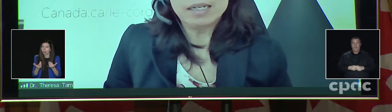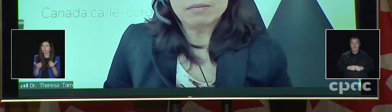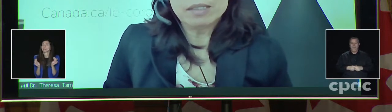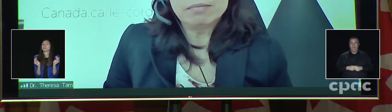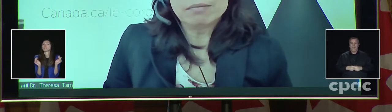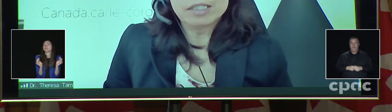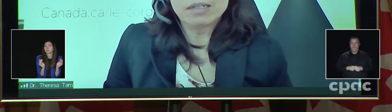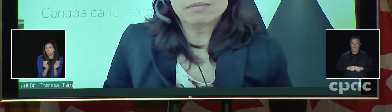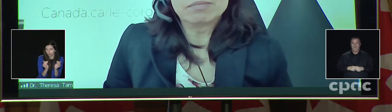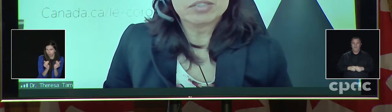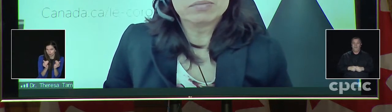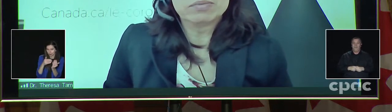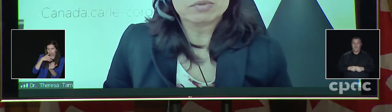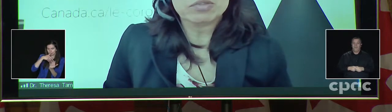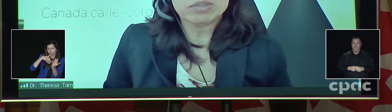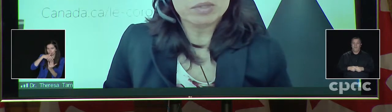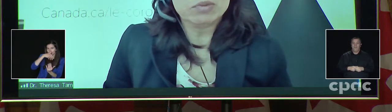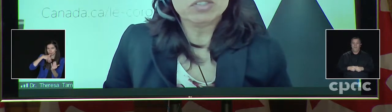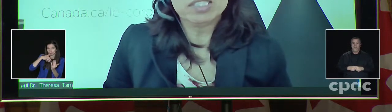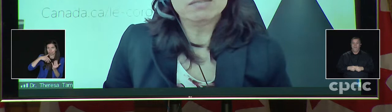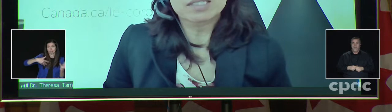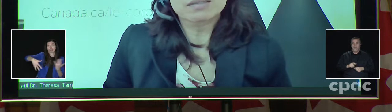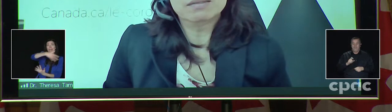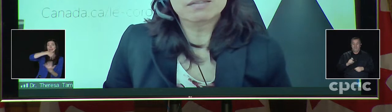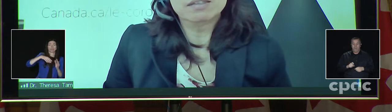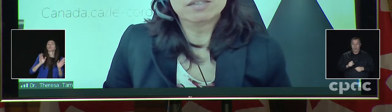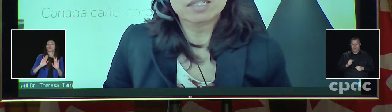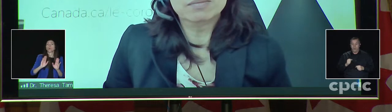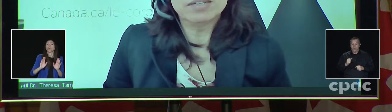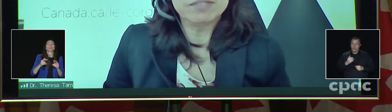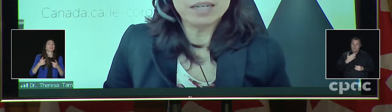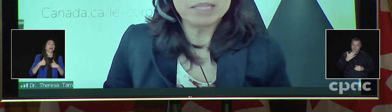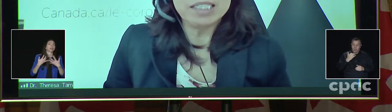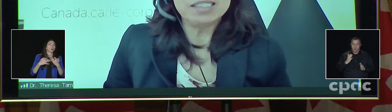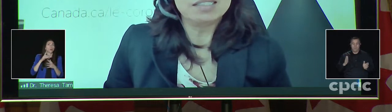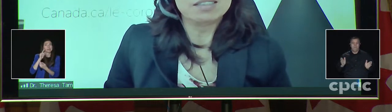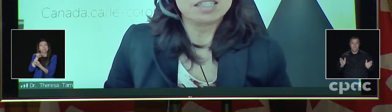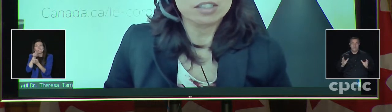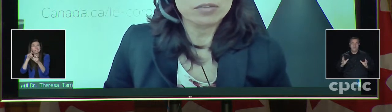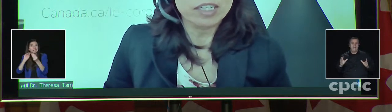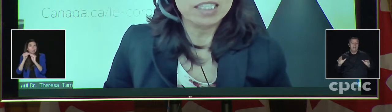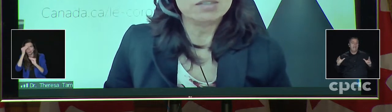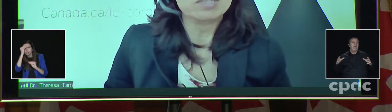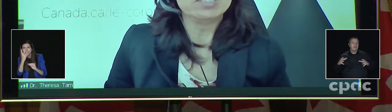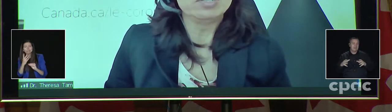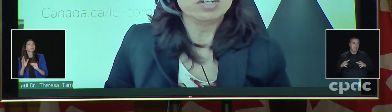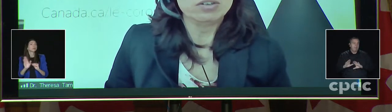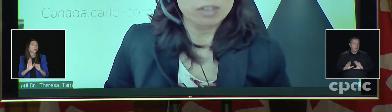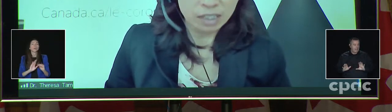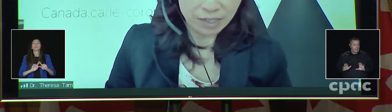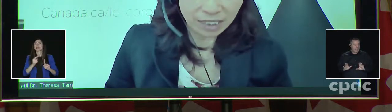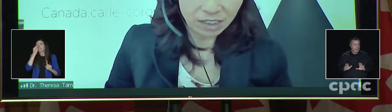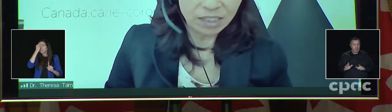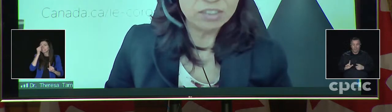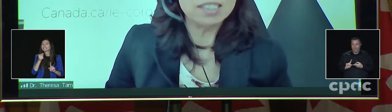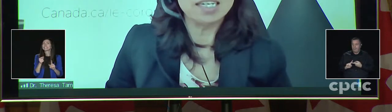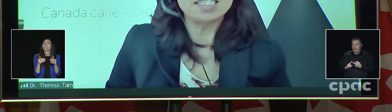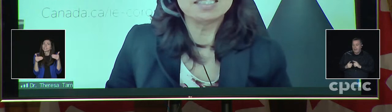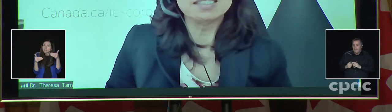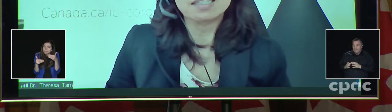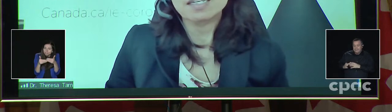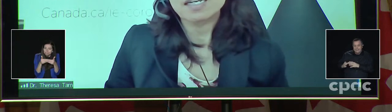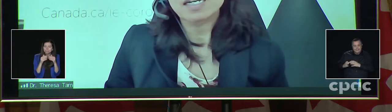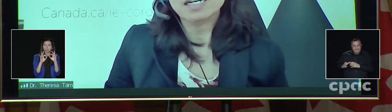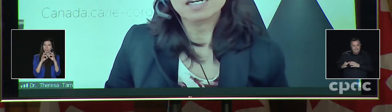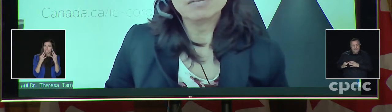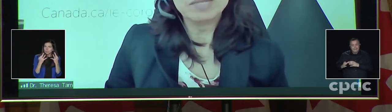by that, we're not prescriptive. We just said, think about families and your close friends where you know the vaccination